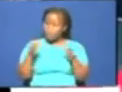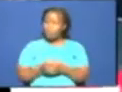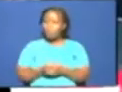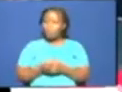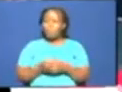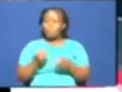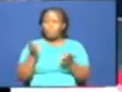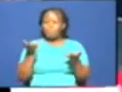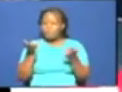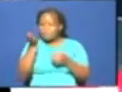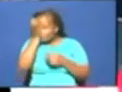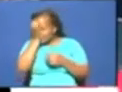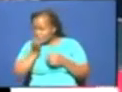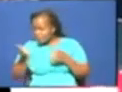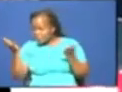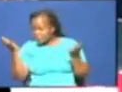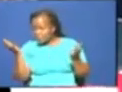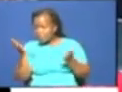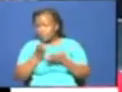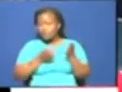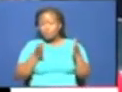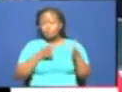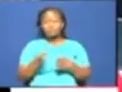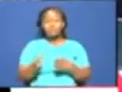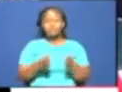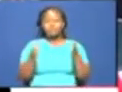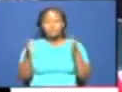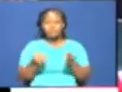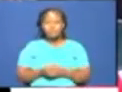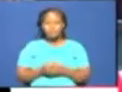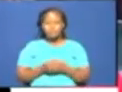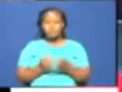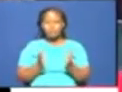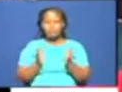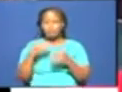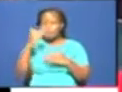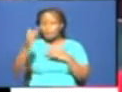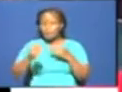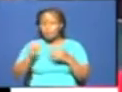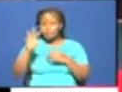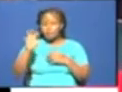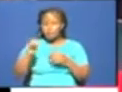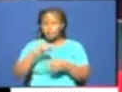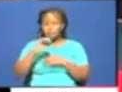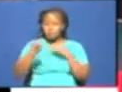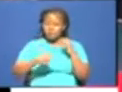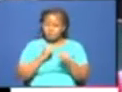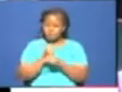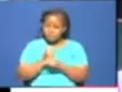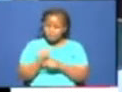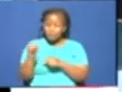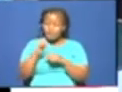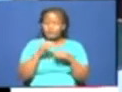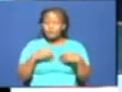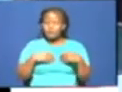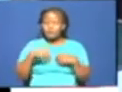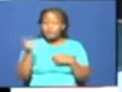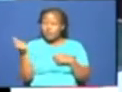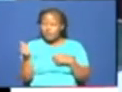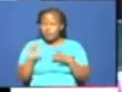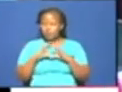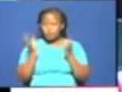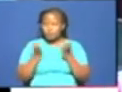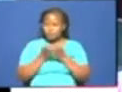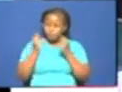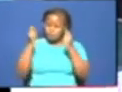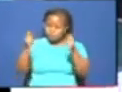it, one squanders opportunity. By another 50 years, to have a world-class transshipment hub that